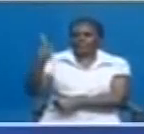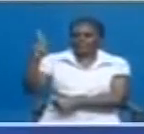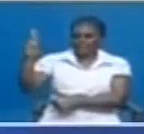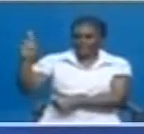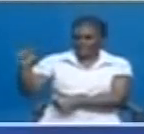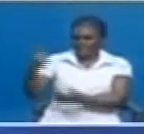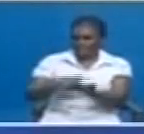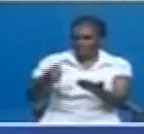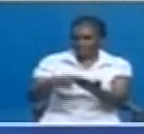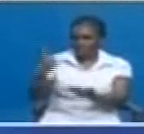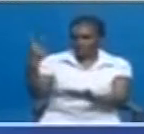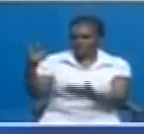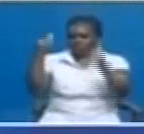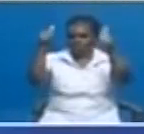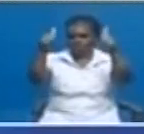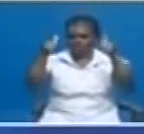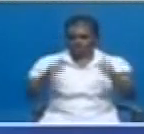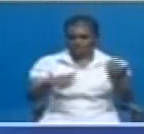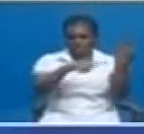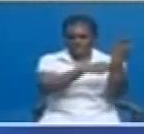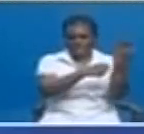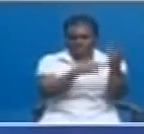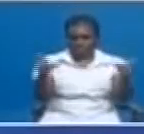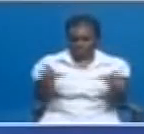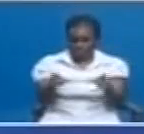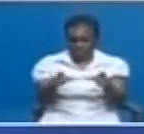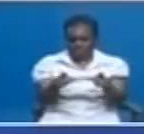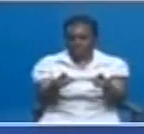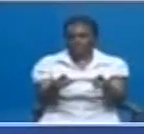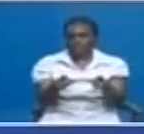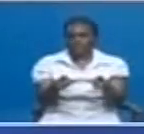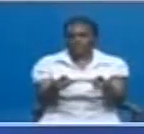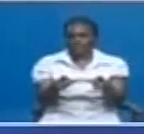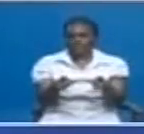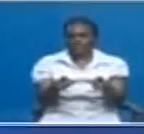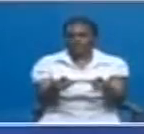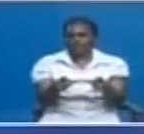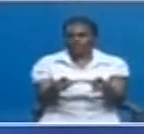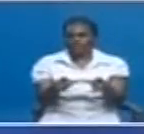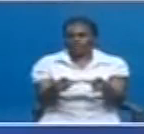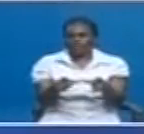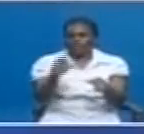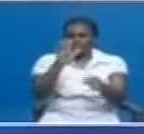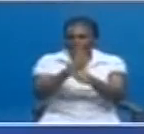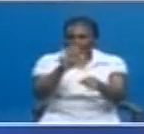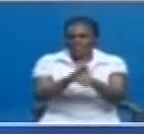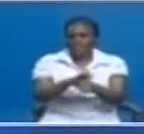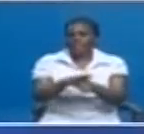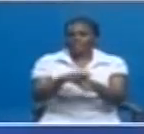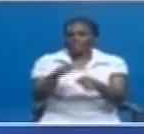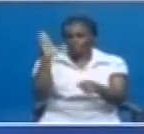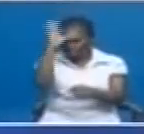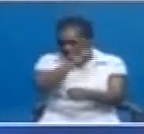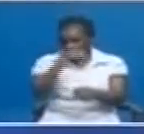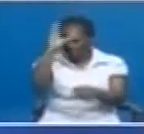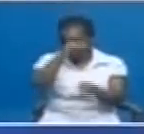KRA 2 weeks ago published a list of companies licensed to produce goods for sale in the country, with many would-be manufacturers